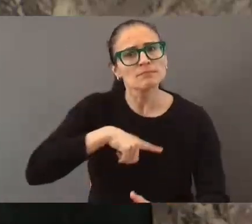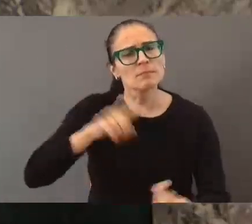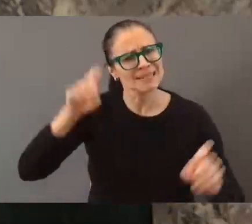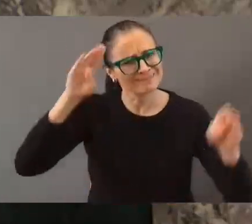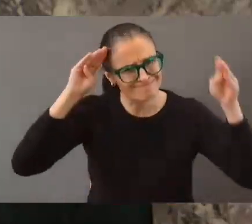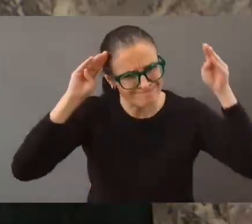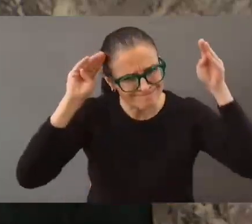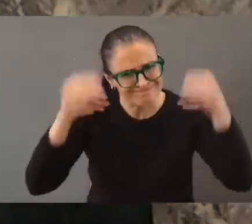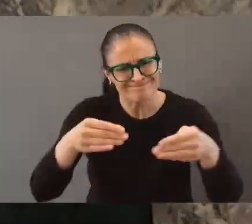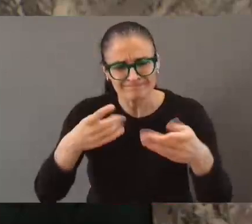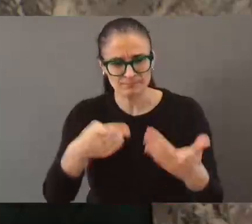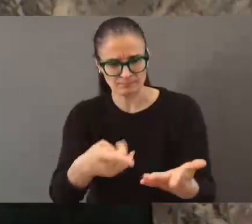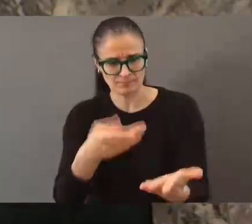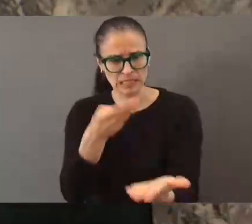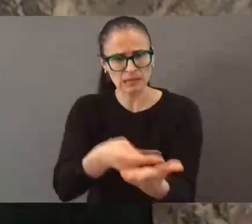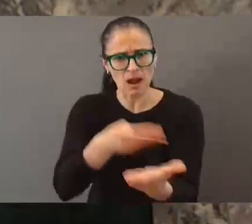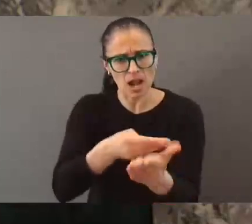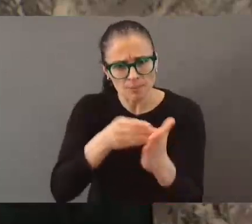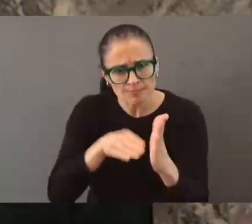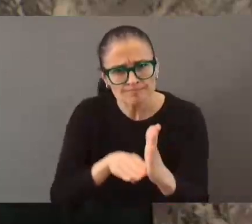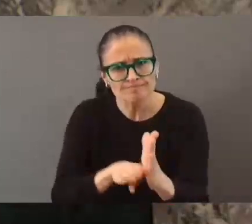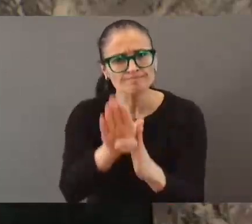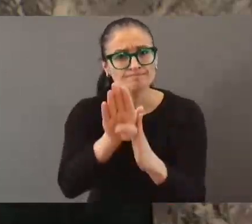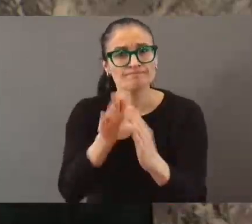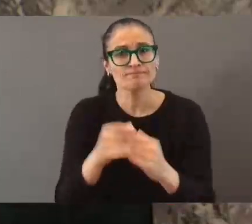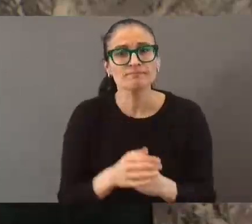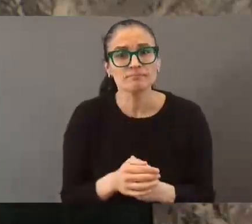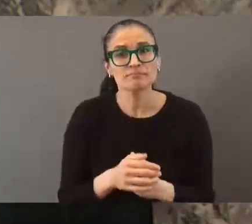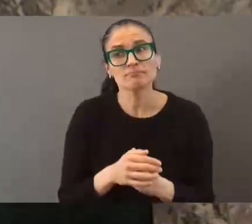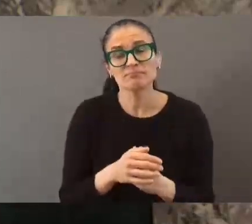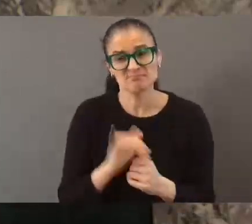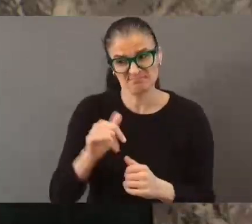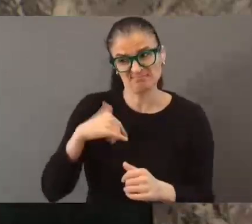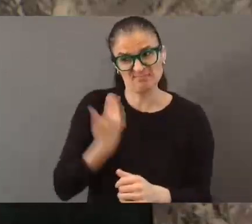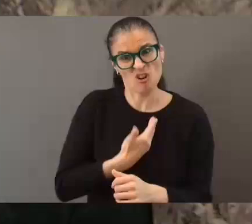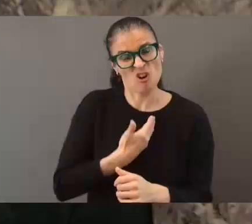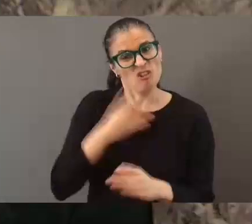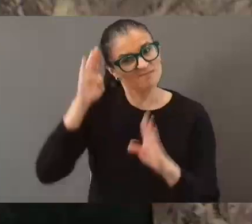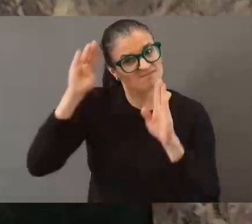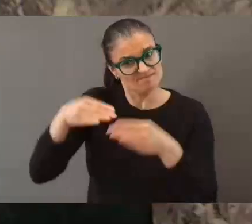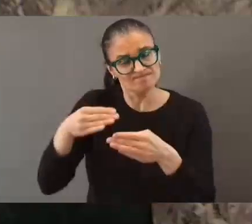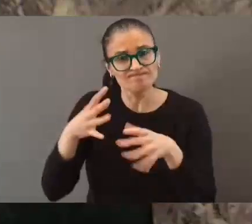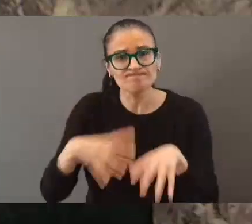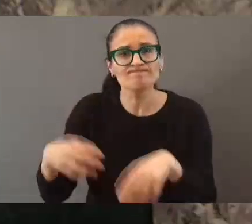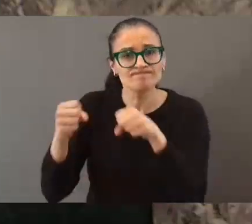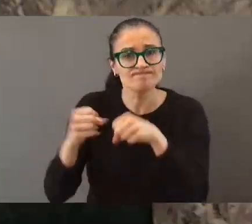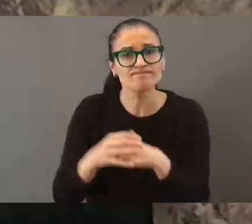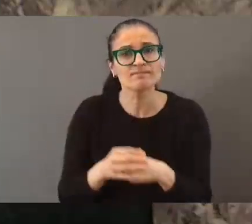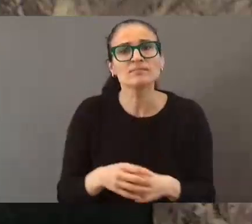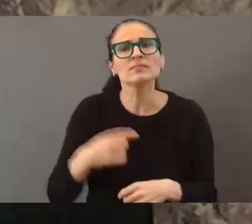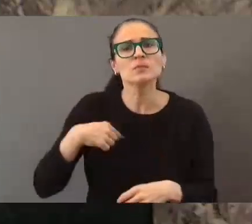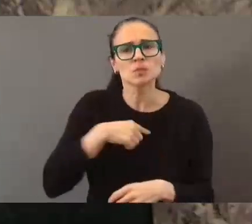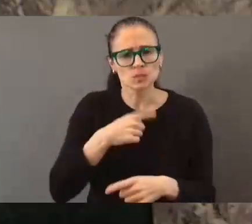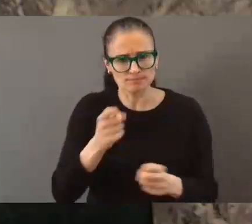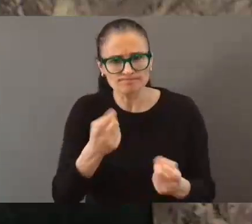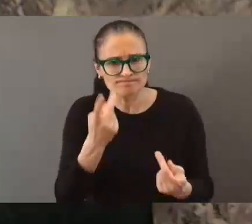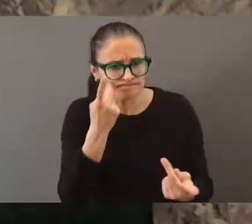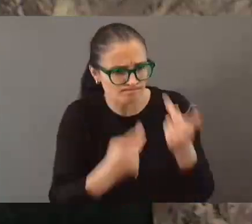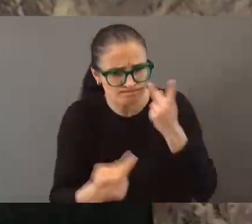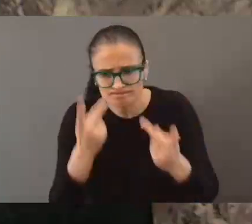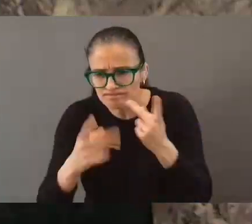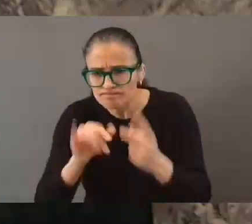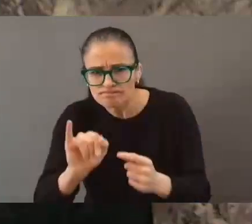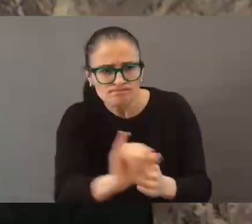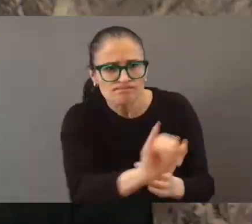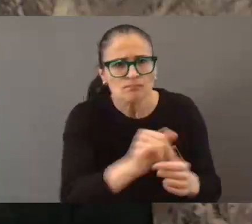government. You've seen us identify projects that we can accelerate and pull through. This is a time when it's about building